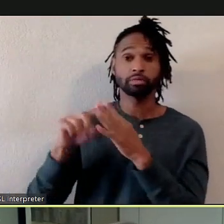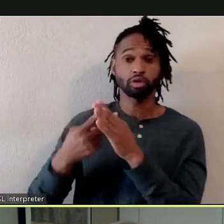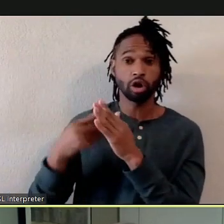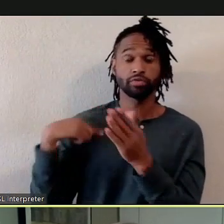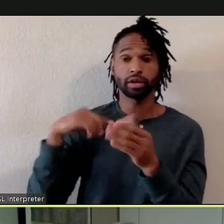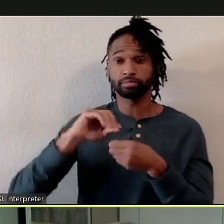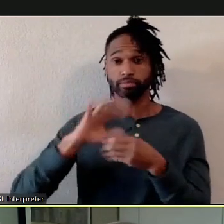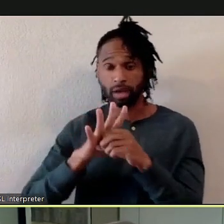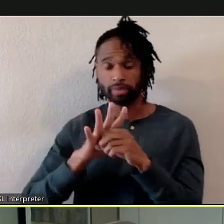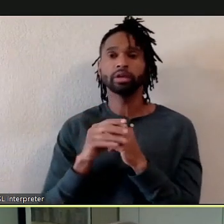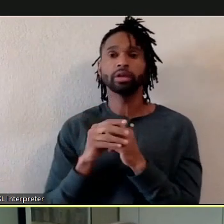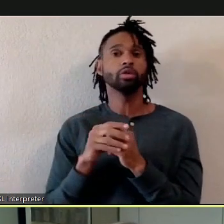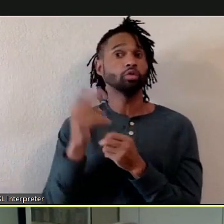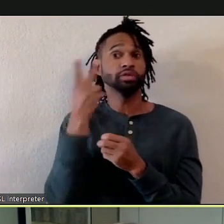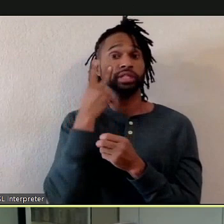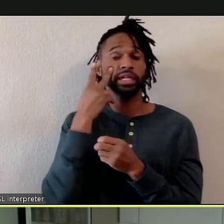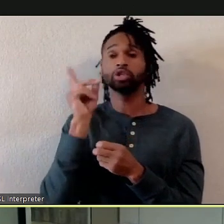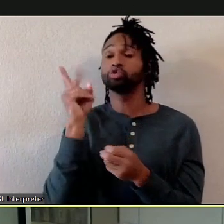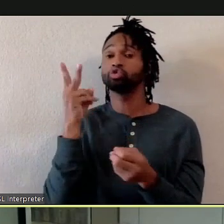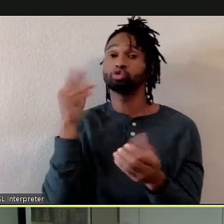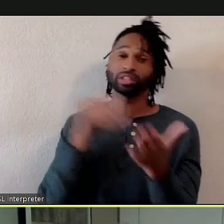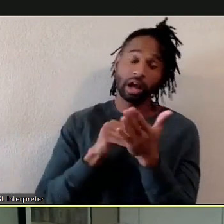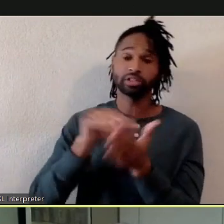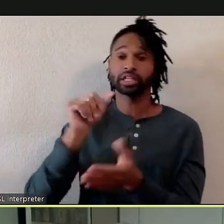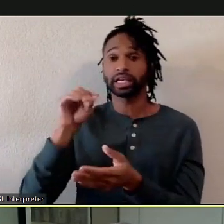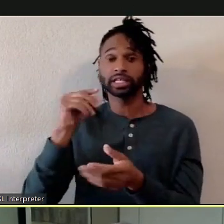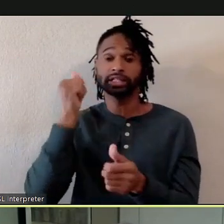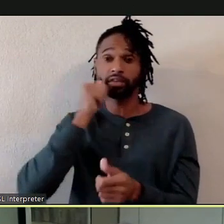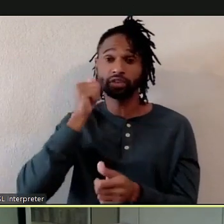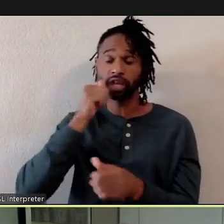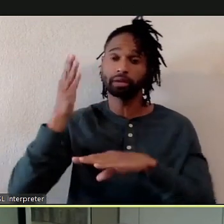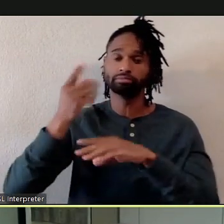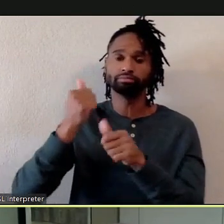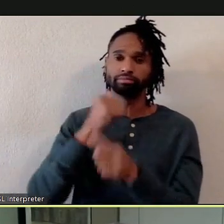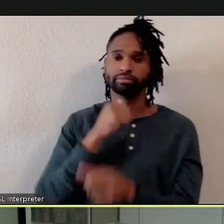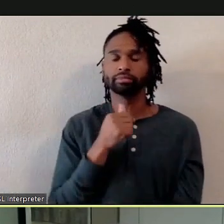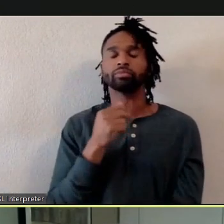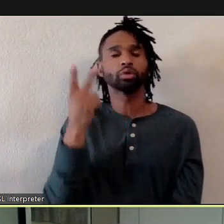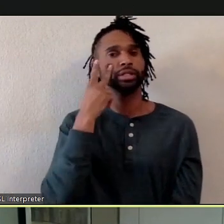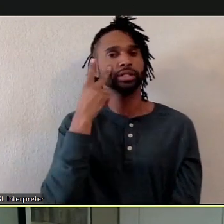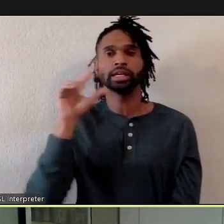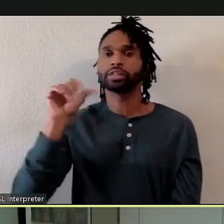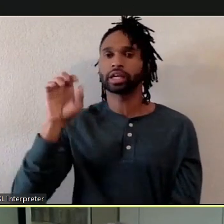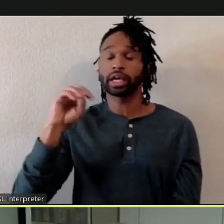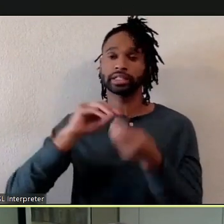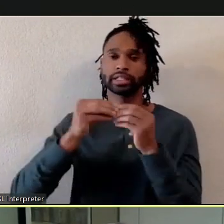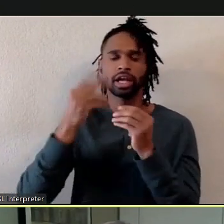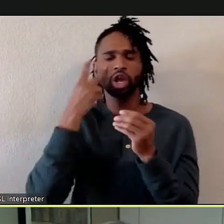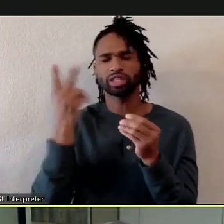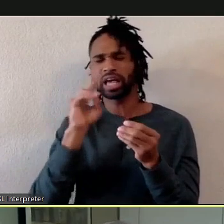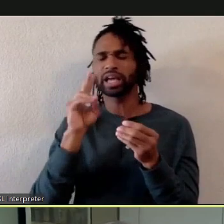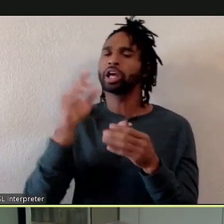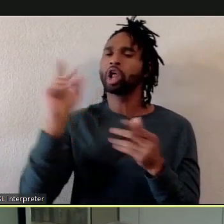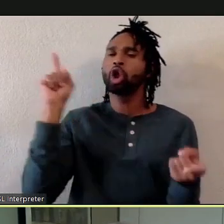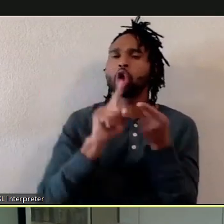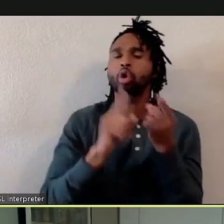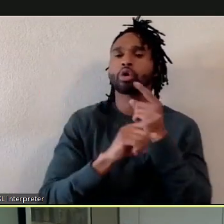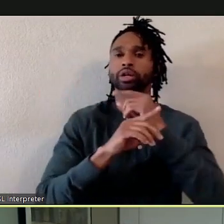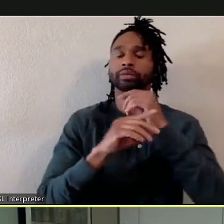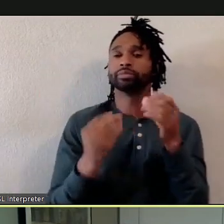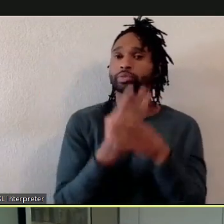seen 2,000 cases per day in the state. You'll see that the case counts look lower in the spring, and that is because we didn't have enough